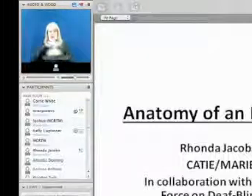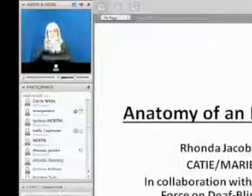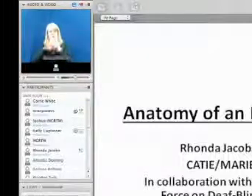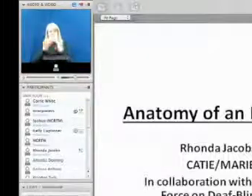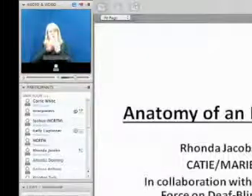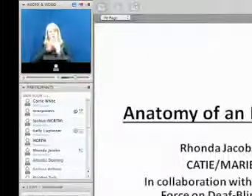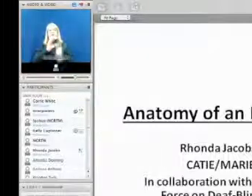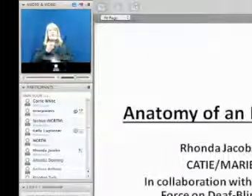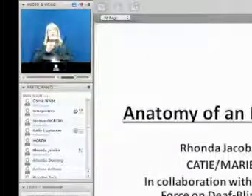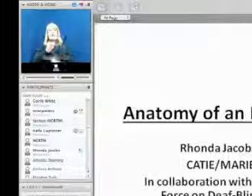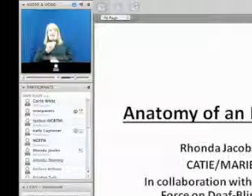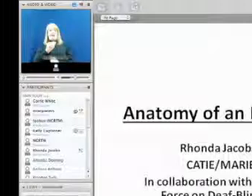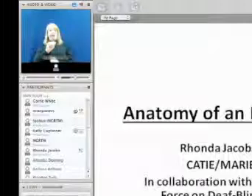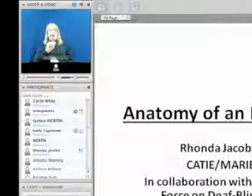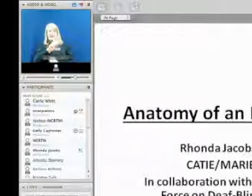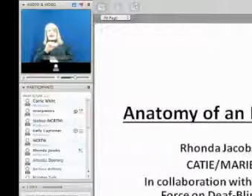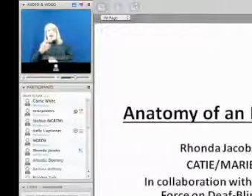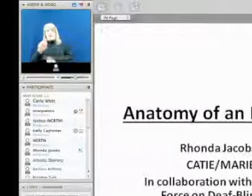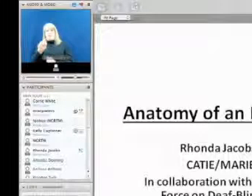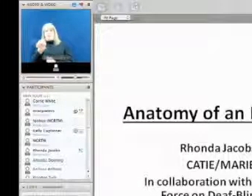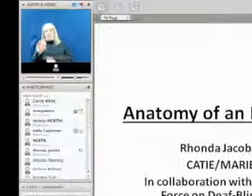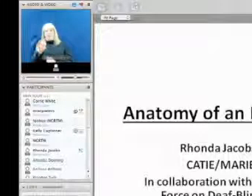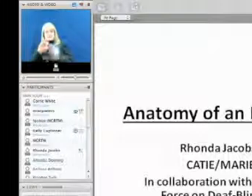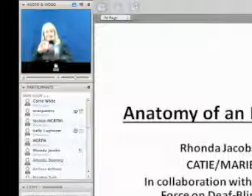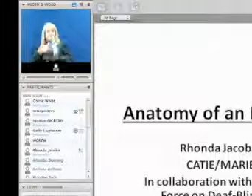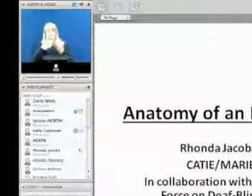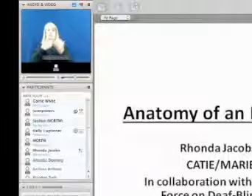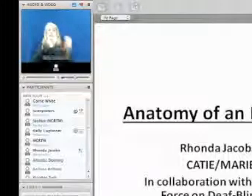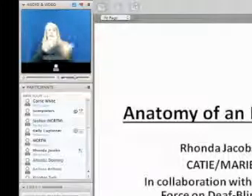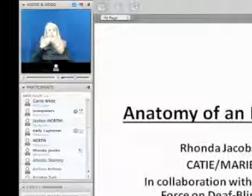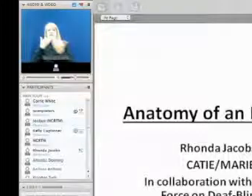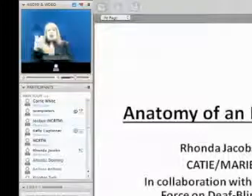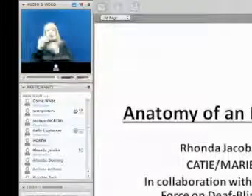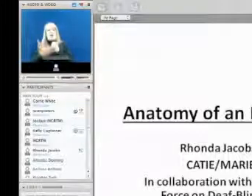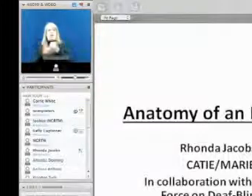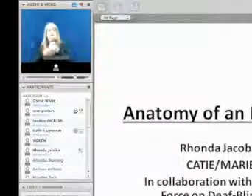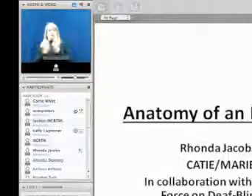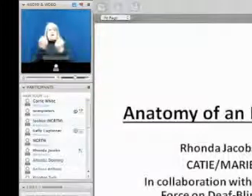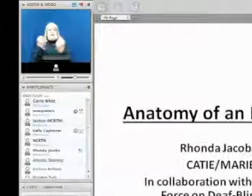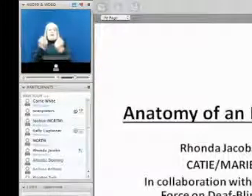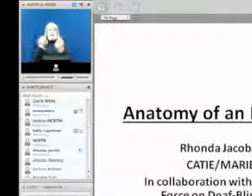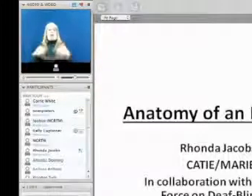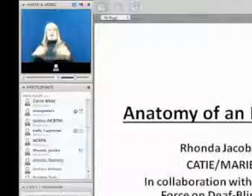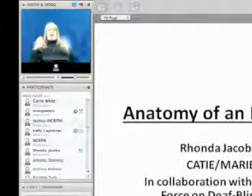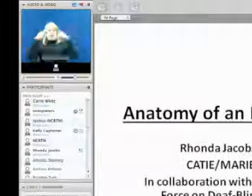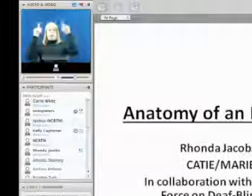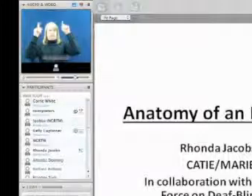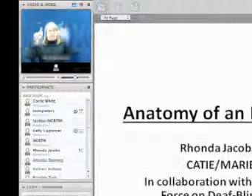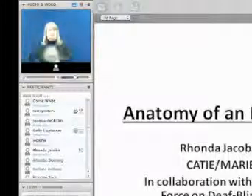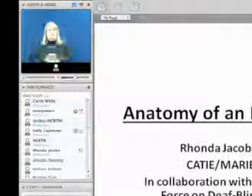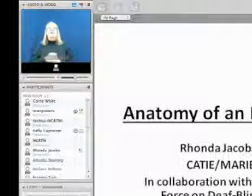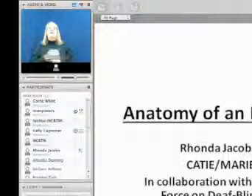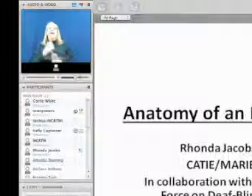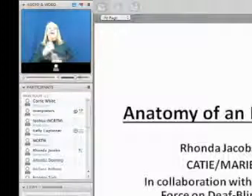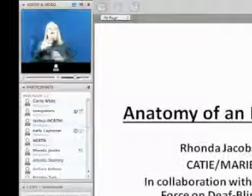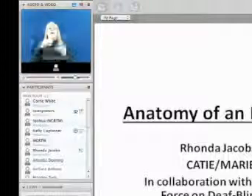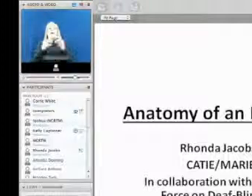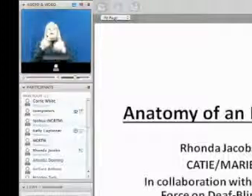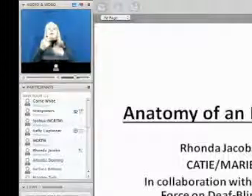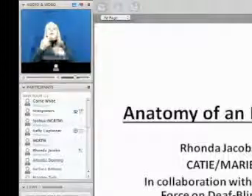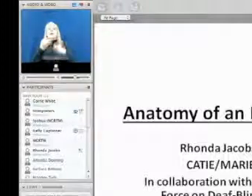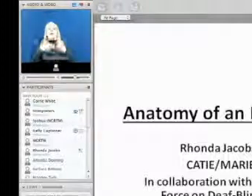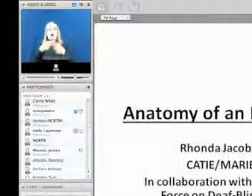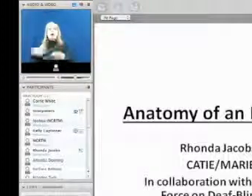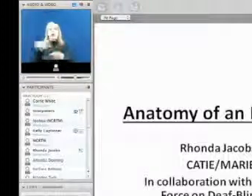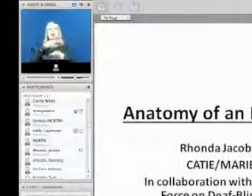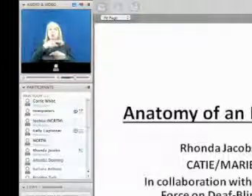Centers, and we thank them for making this possible. And now to find a little bit about you and who's here, and also so that you can